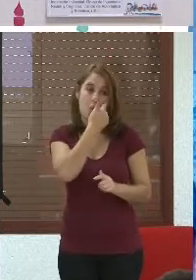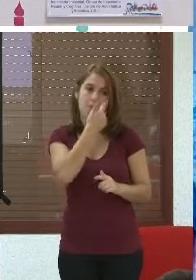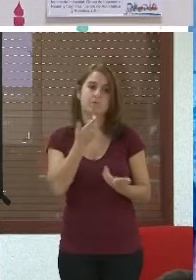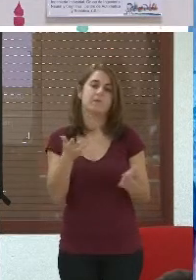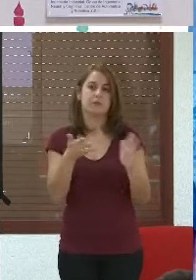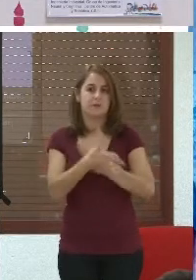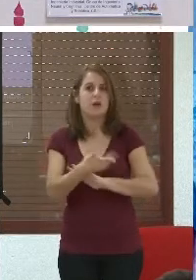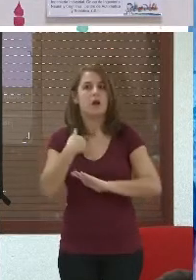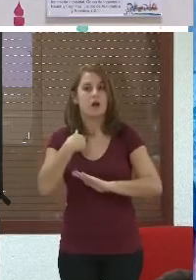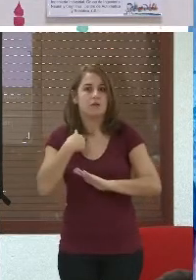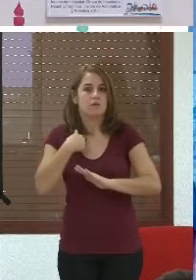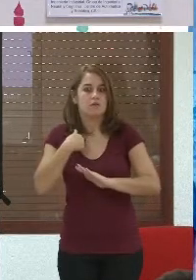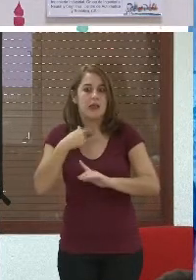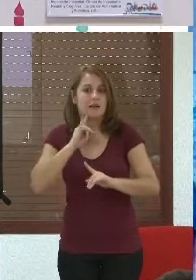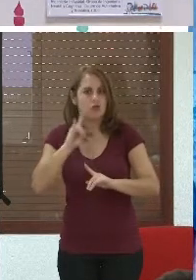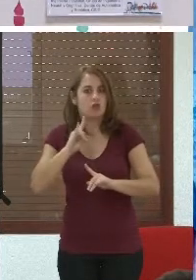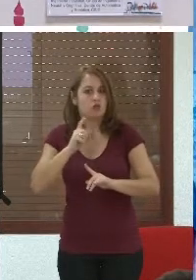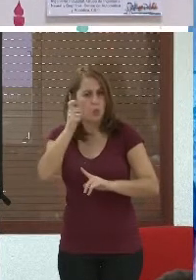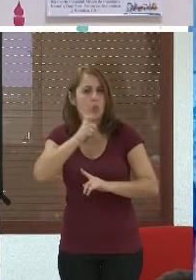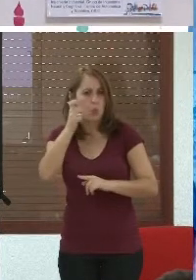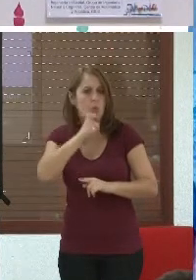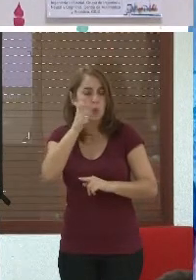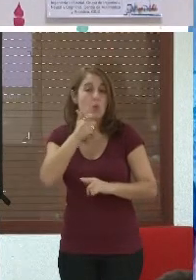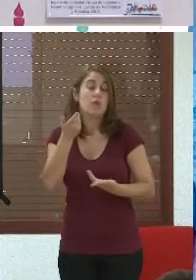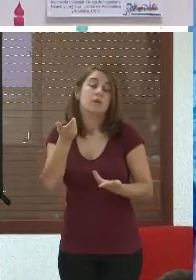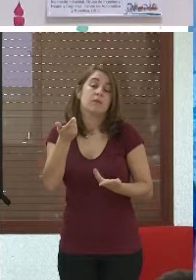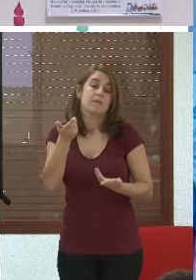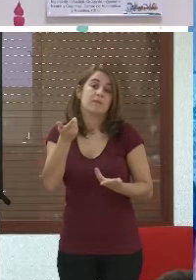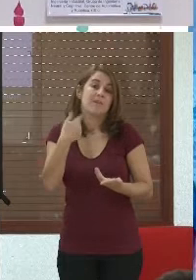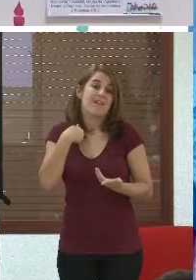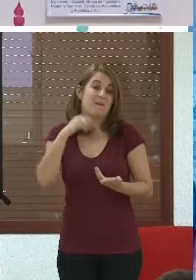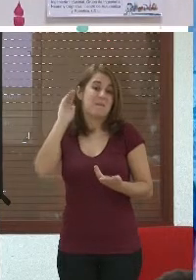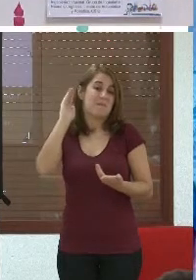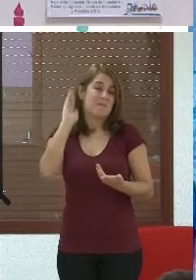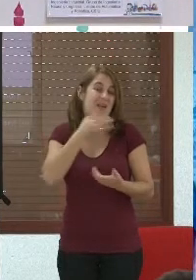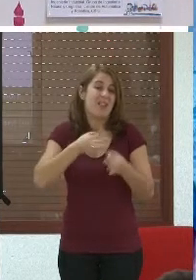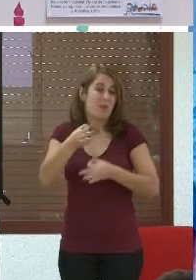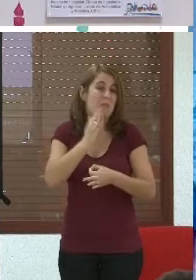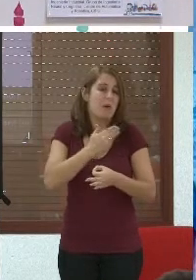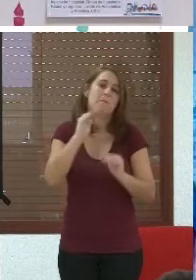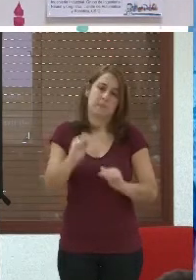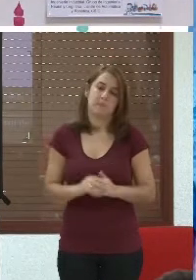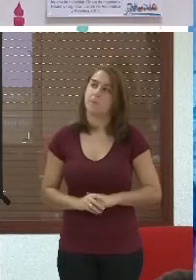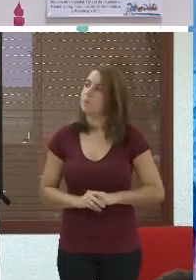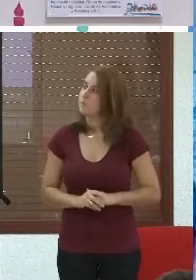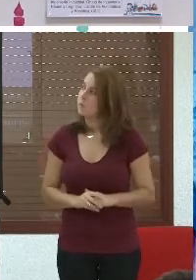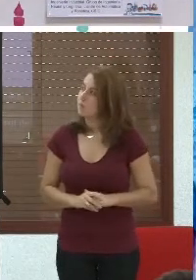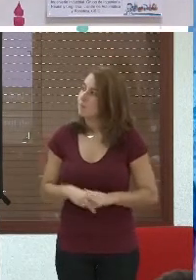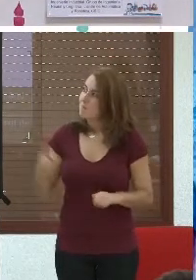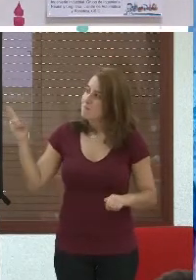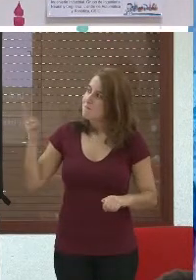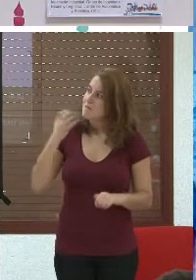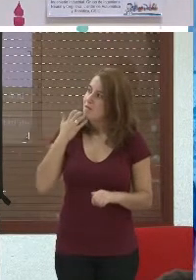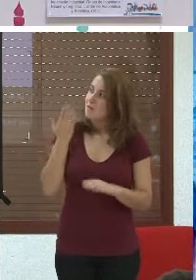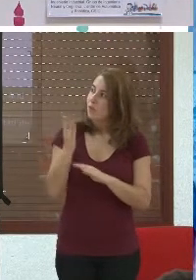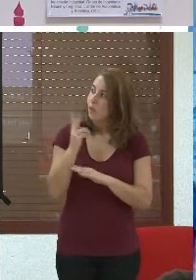of the charge into the retina, and making electrodes longer and reducing cellular damage. We